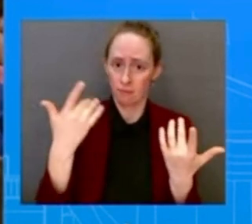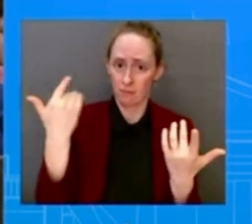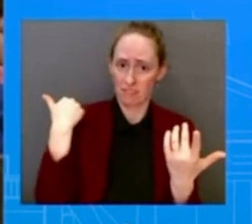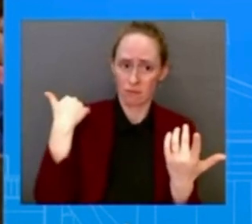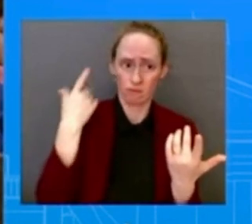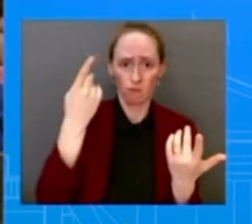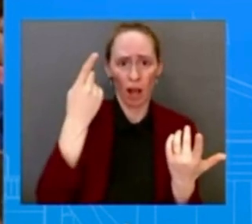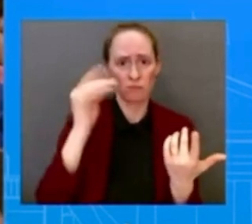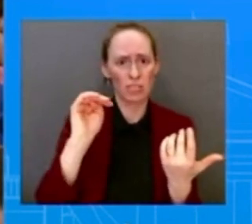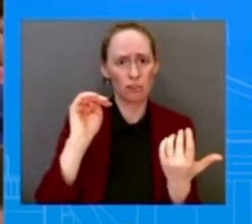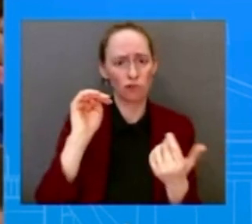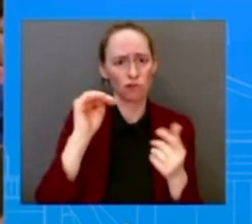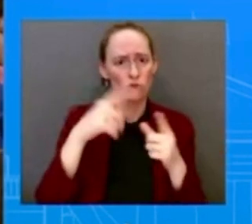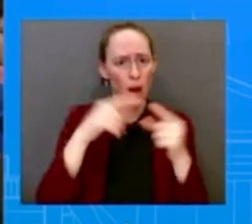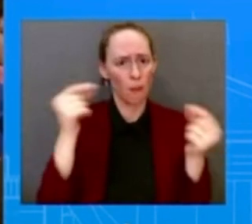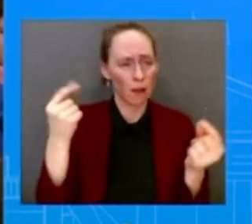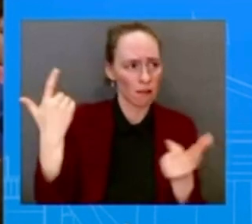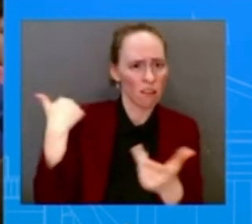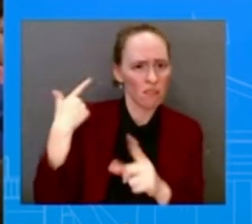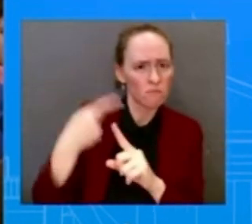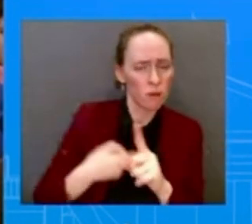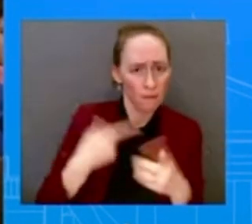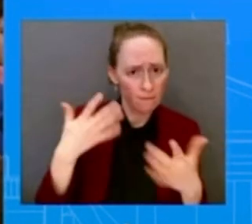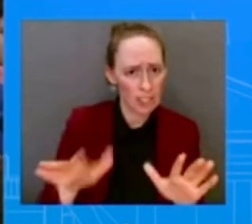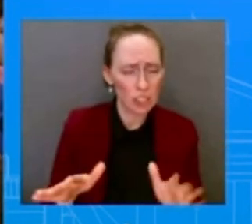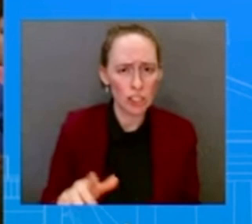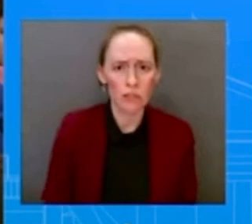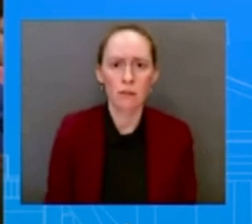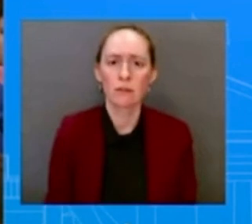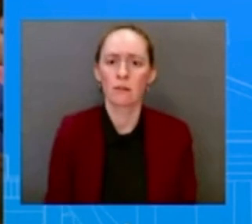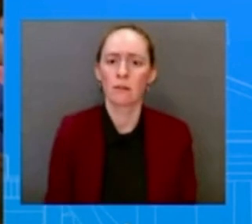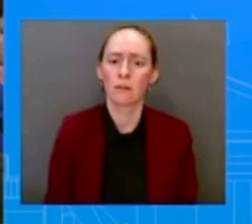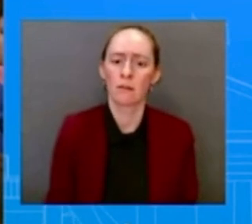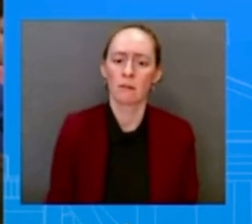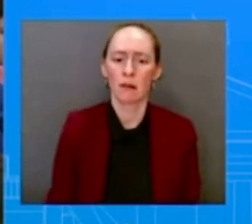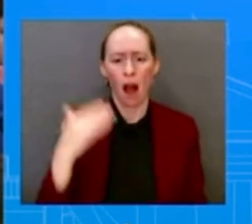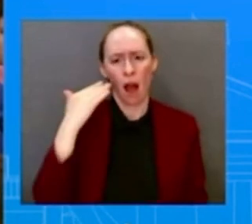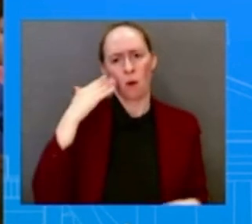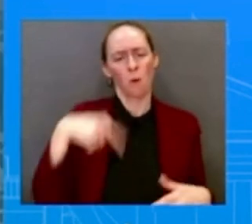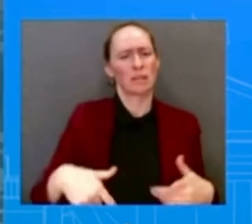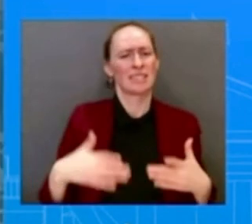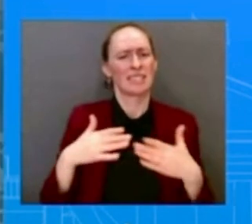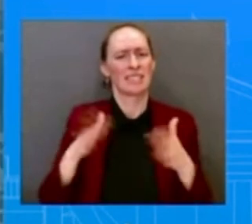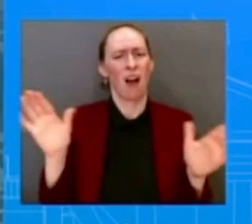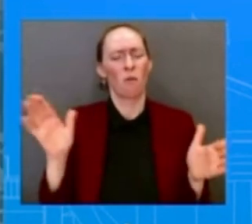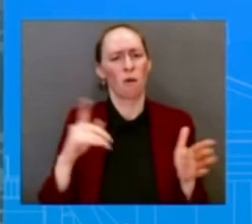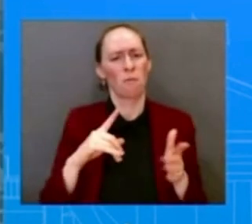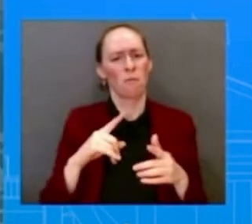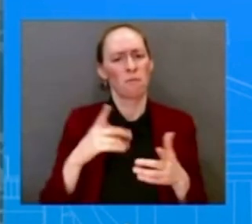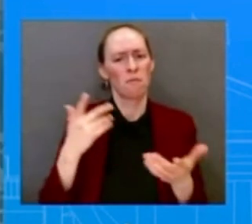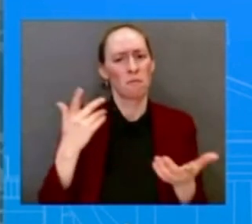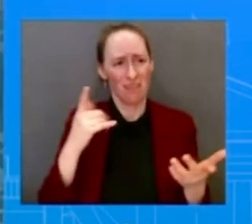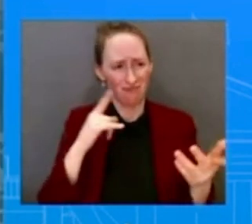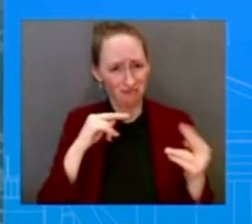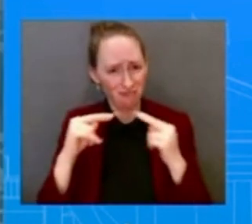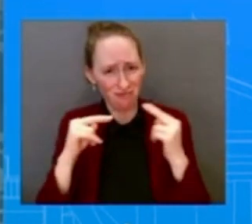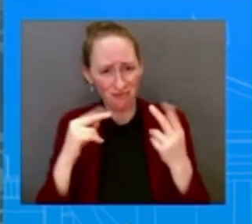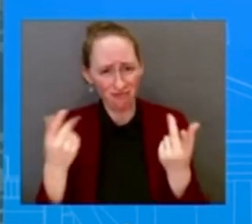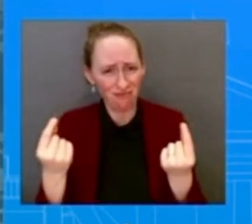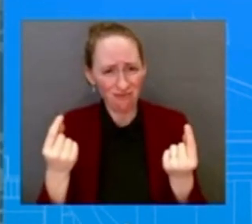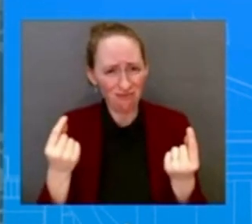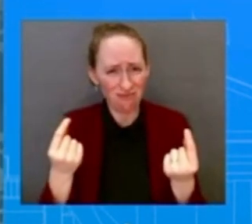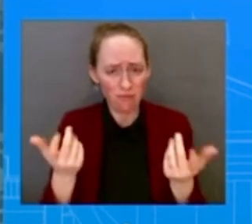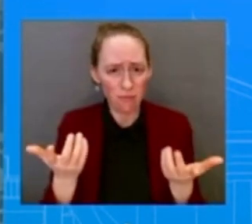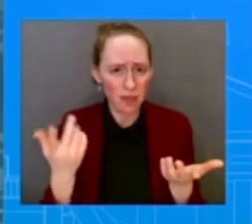of efforts, but what can you tell us about what's being done on behalf of Lieutenant Alconis? I would go back to what I said to you last time, James. I mean,